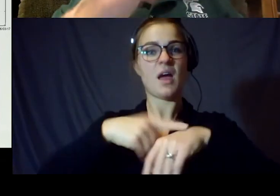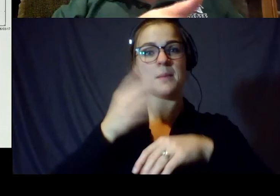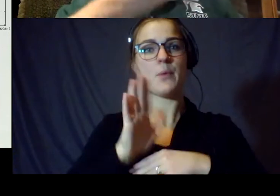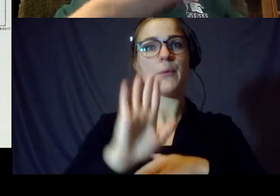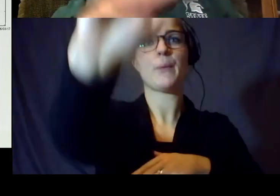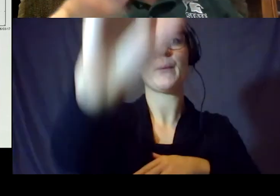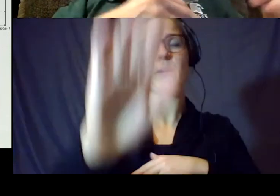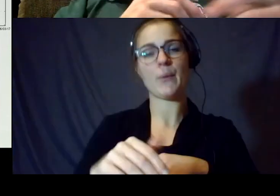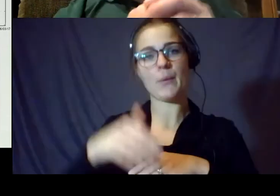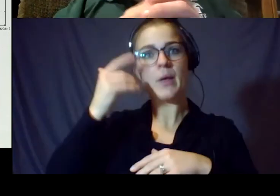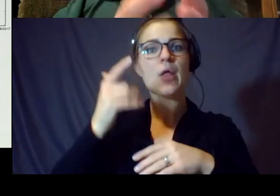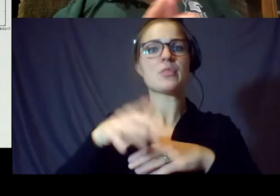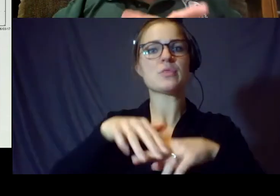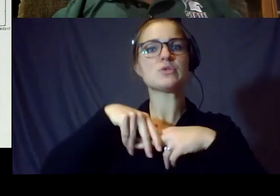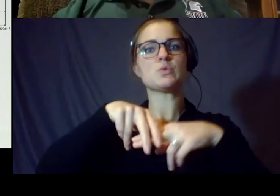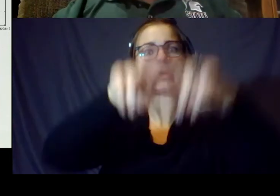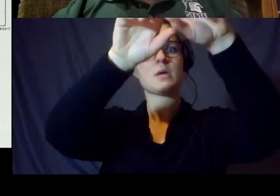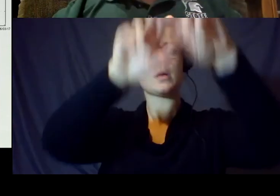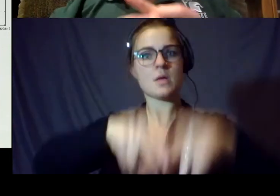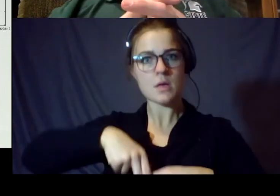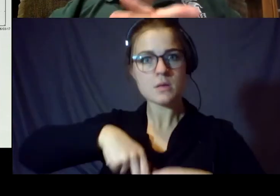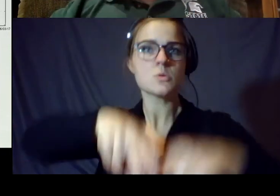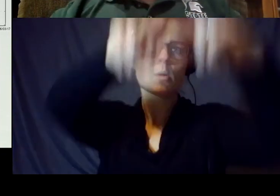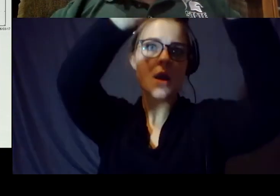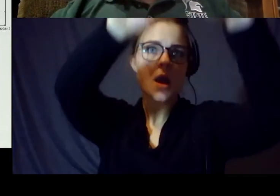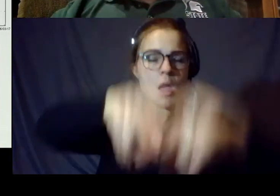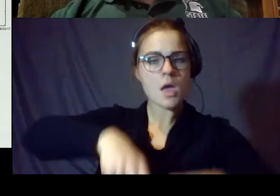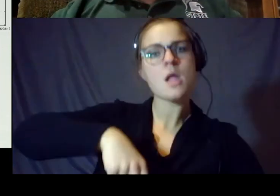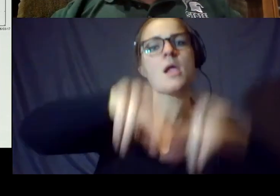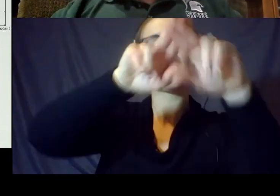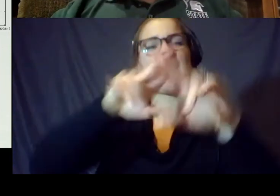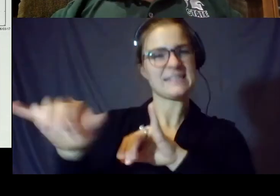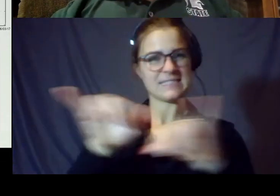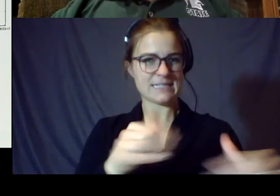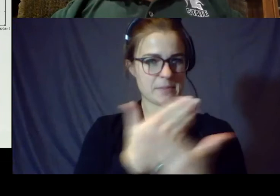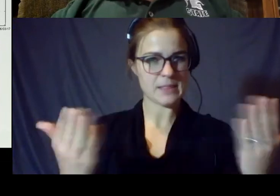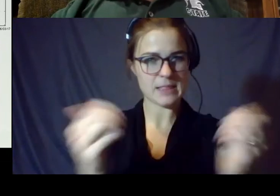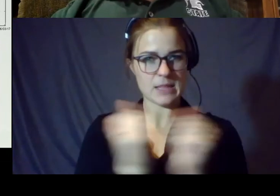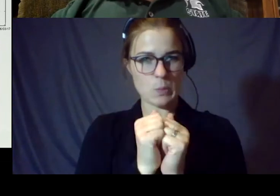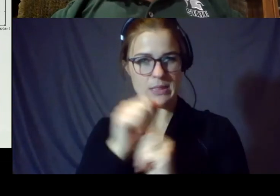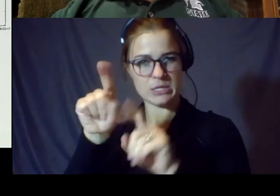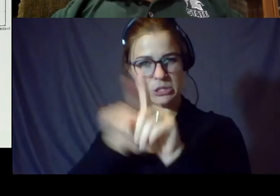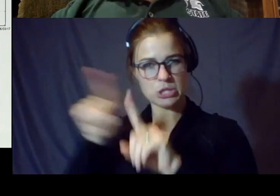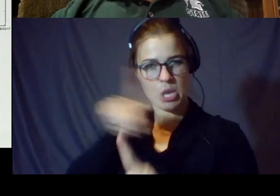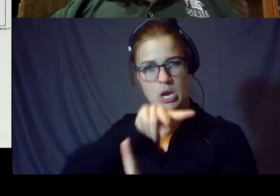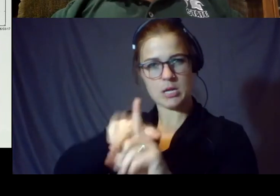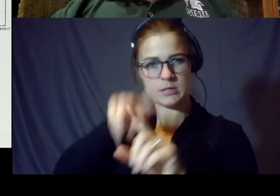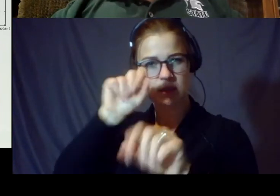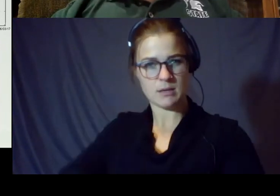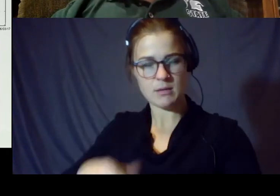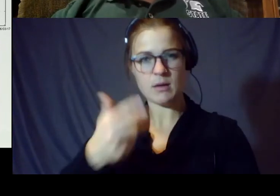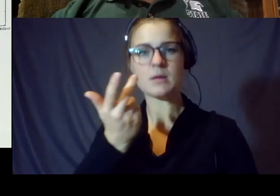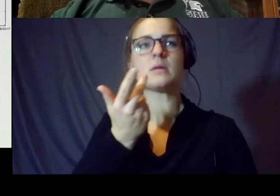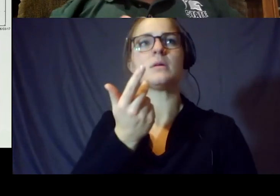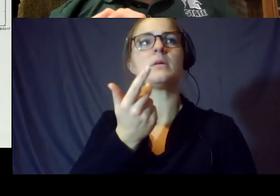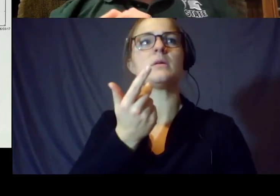swing goes bigger and bigger and bigger. It's the same sort of thing, except in 3 dimensions with a star. And there's